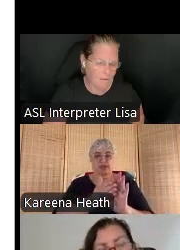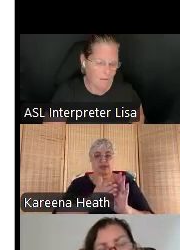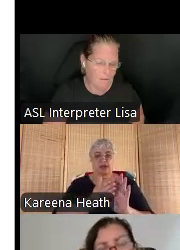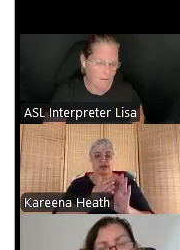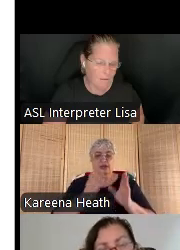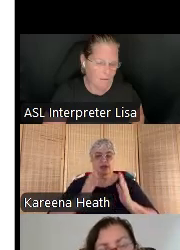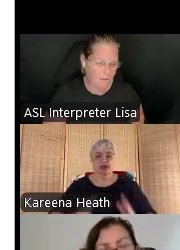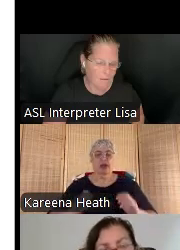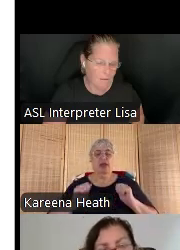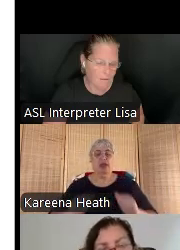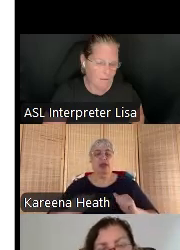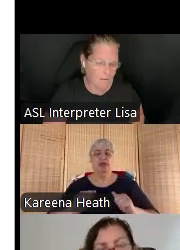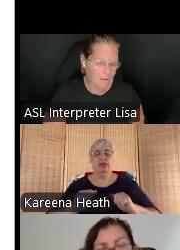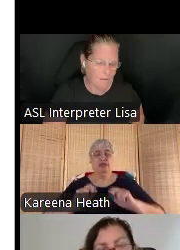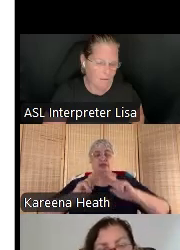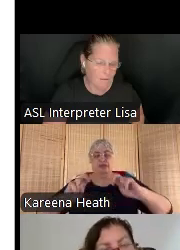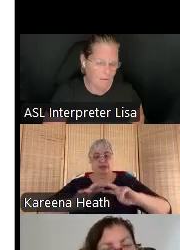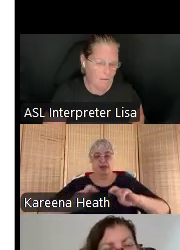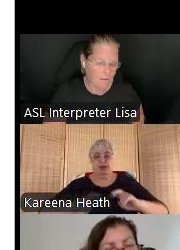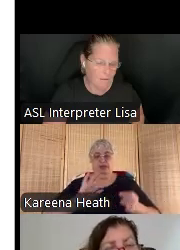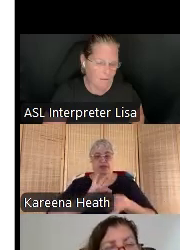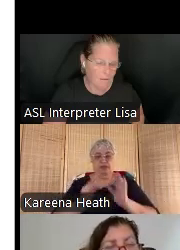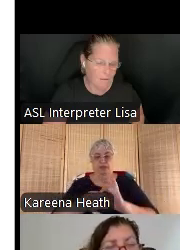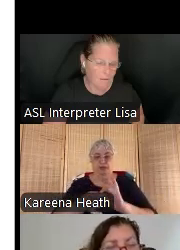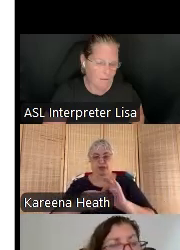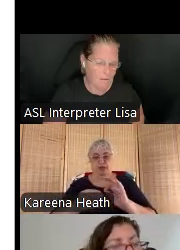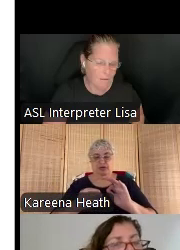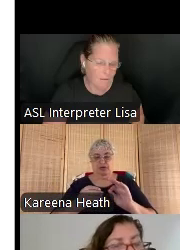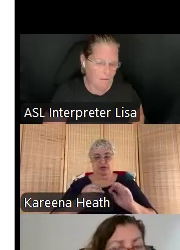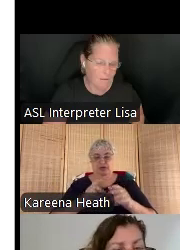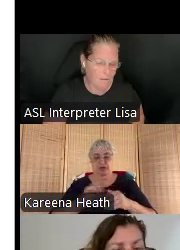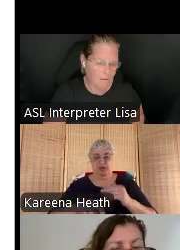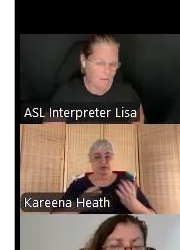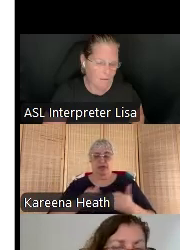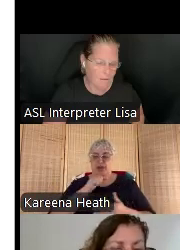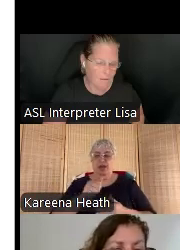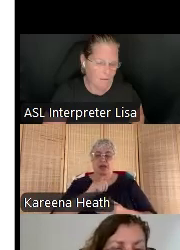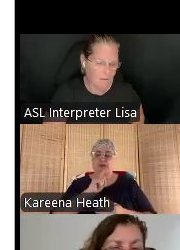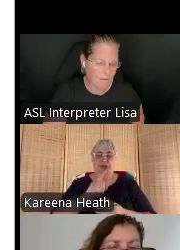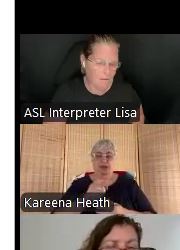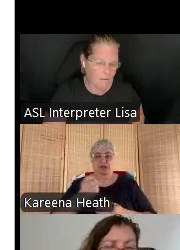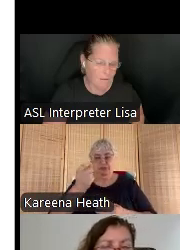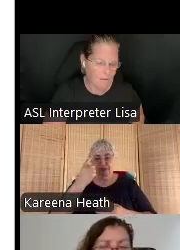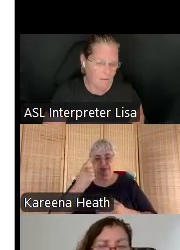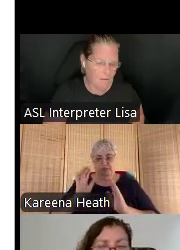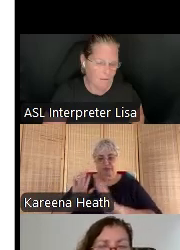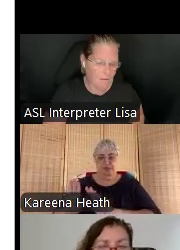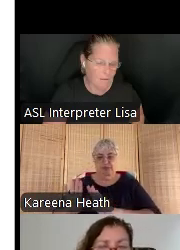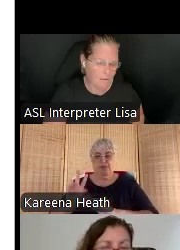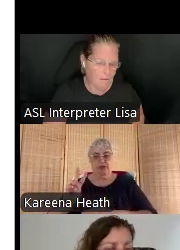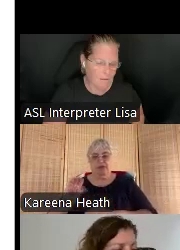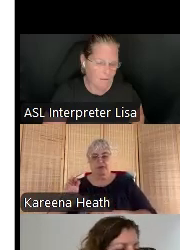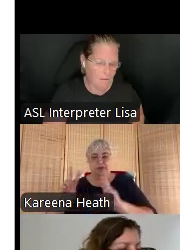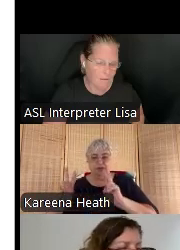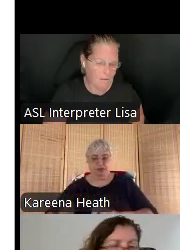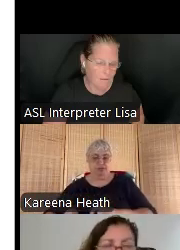neuropsychologist can perform assessments and interpret the results, but may not necessarily be familiar with vocational